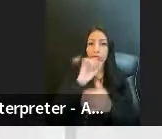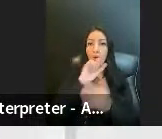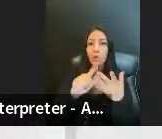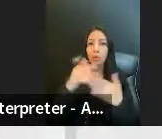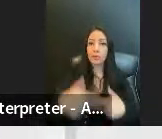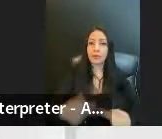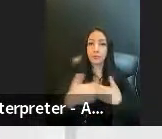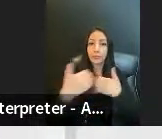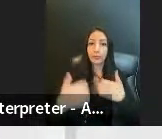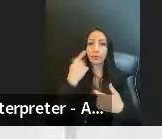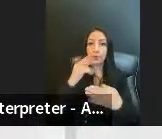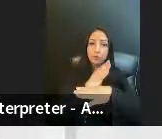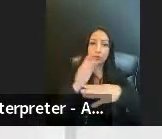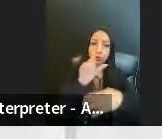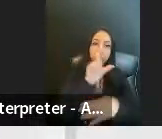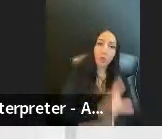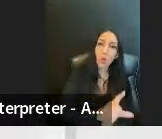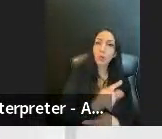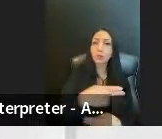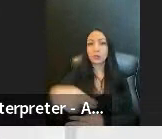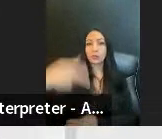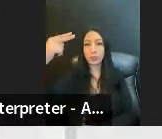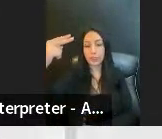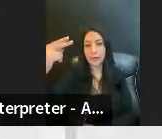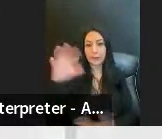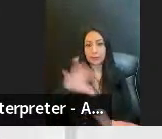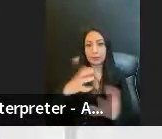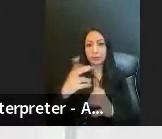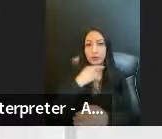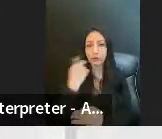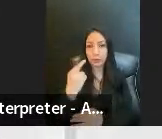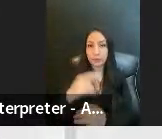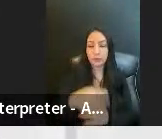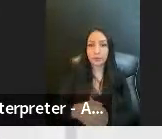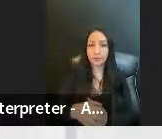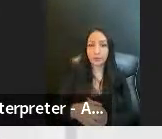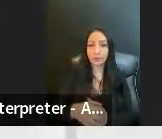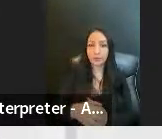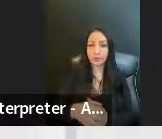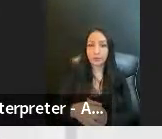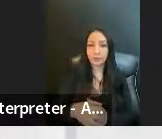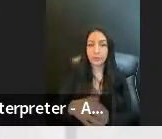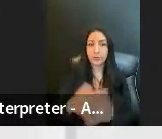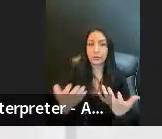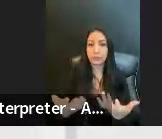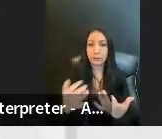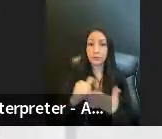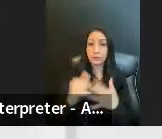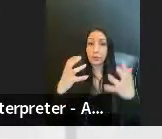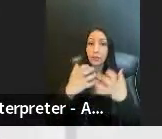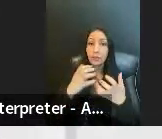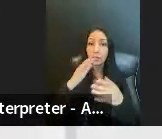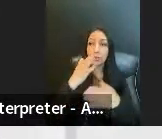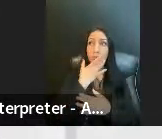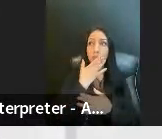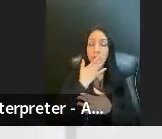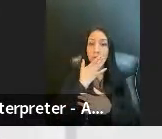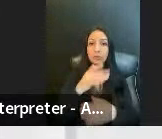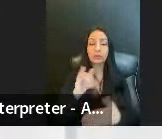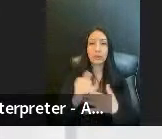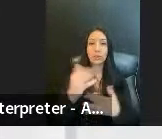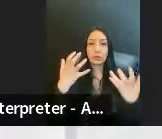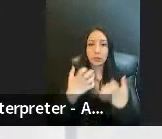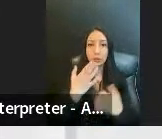a scale of lowest to highest displacement risk. So the darker